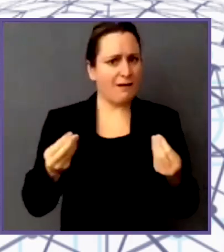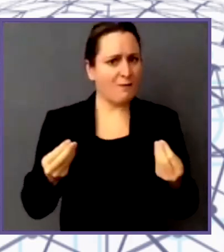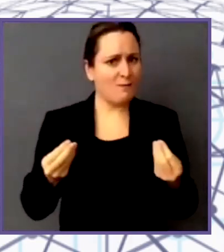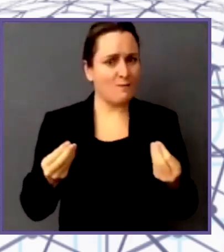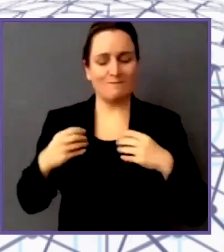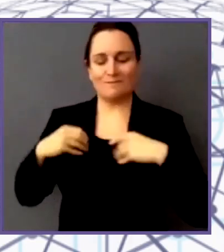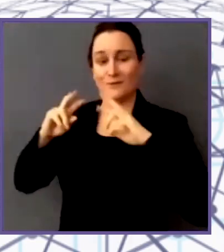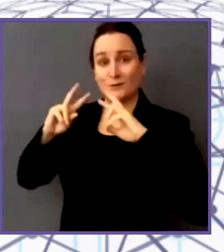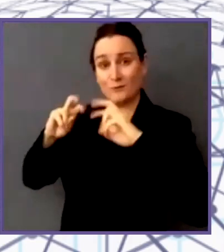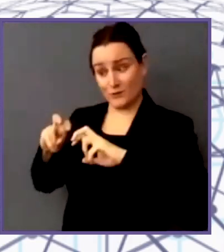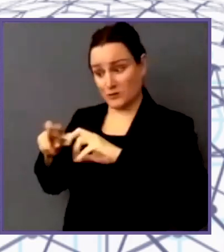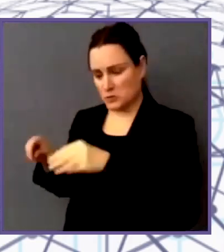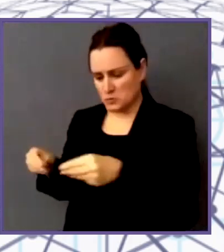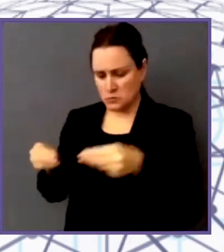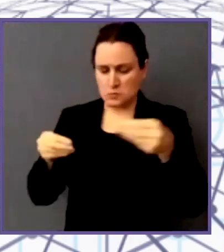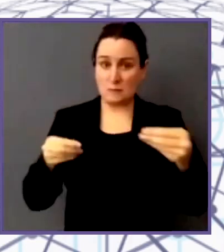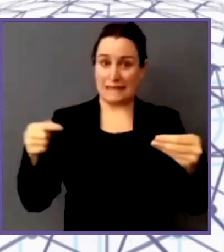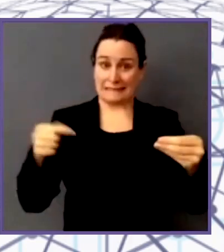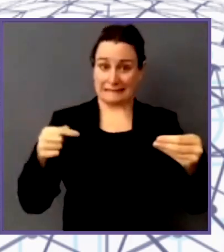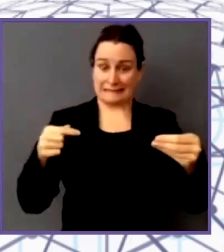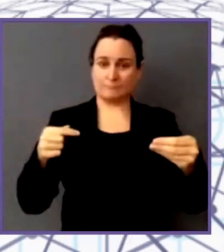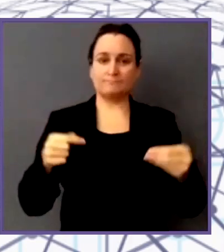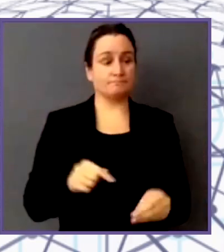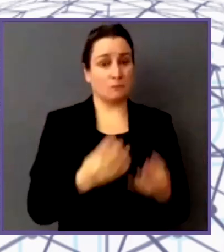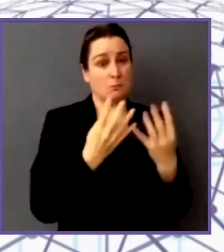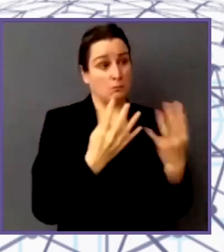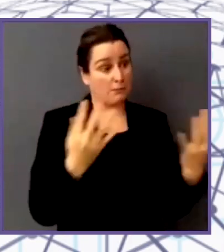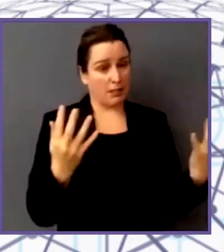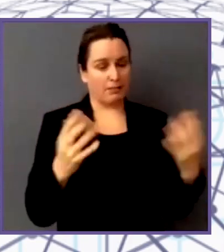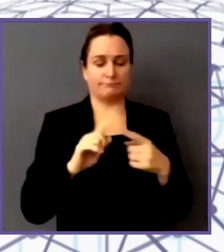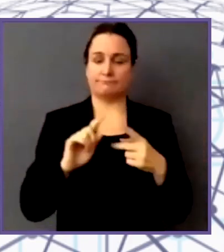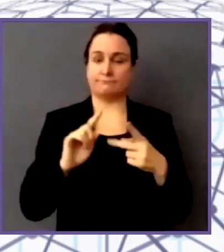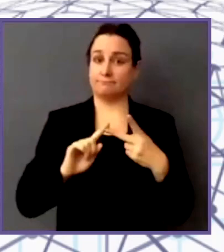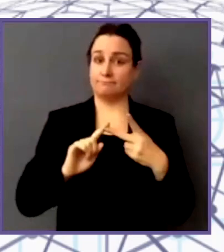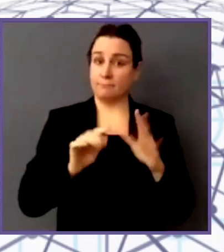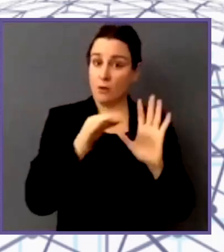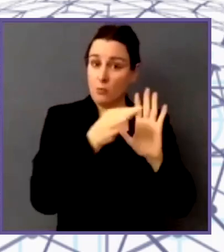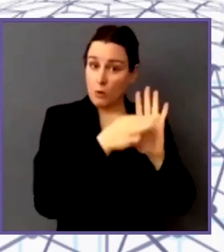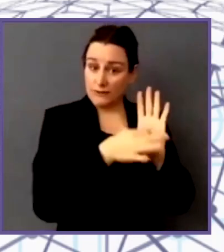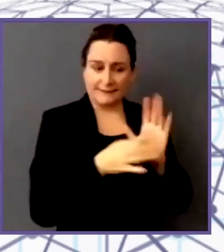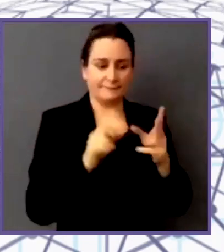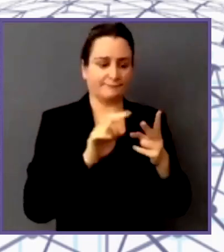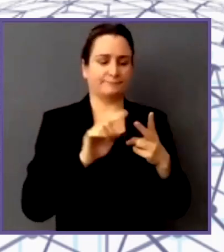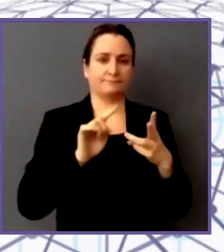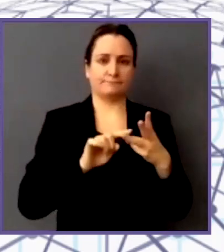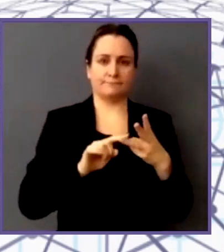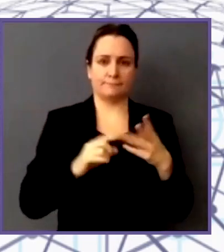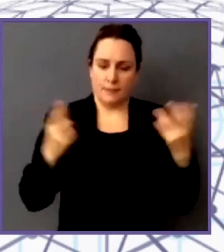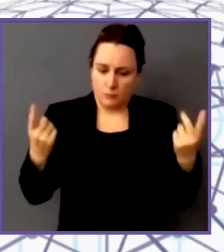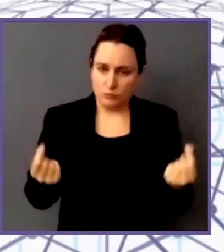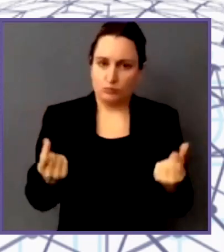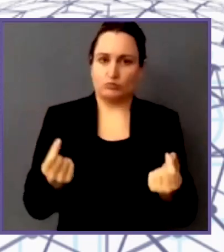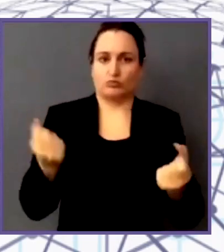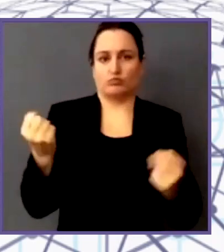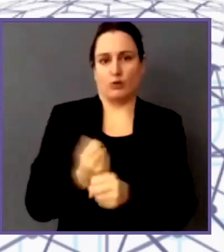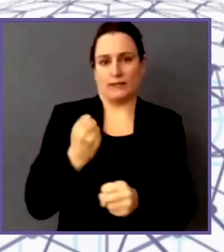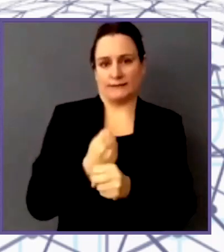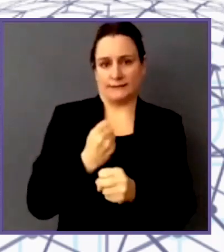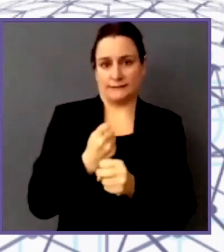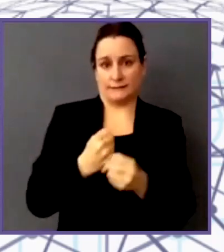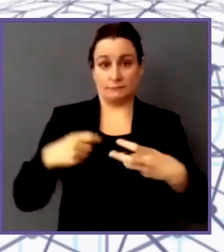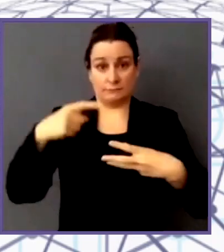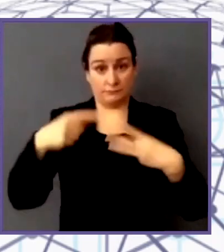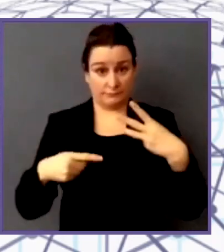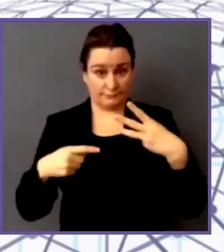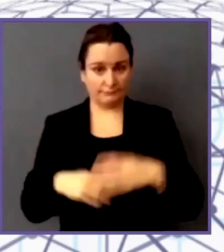call People, Policy and Practice. So to make inclusive cities, we think we need people, the people who live in those